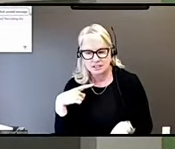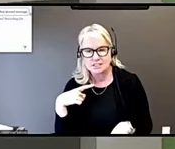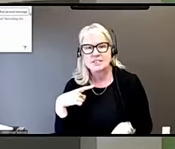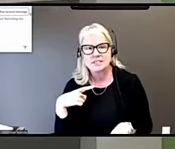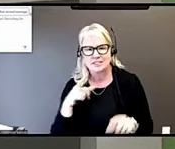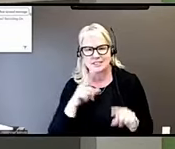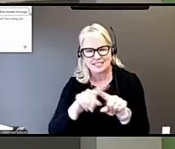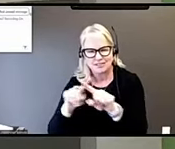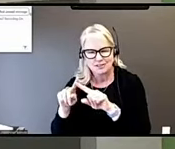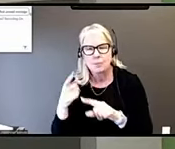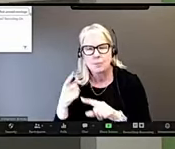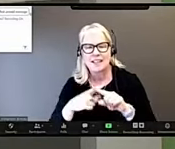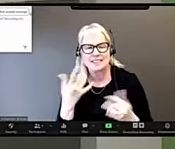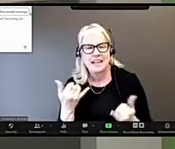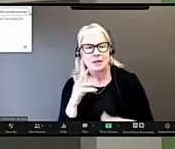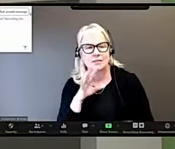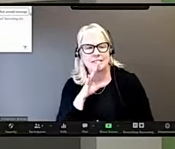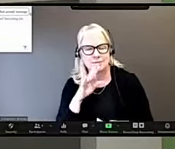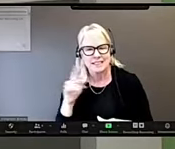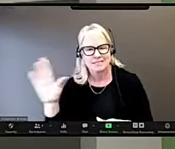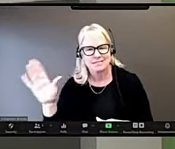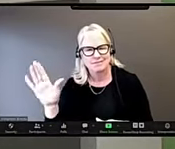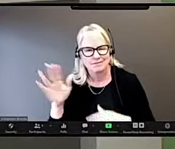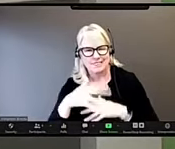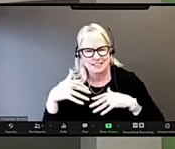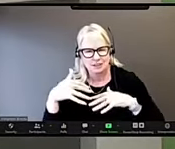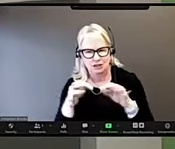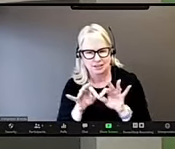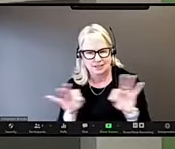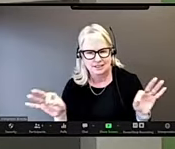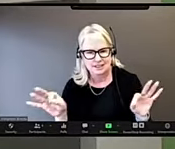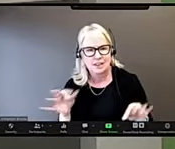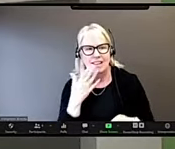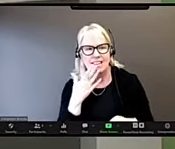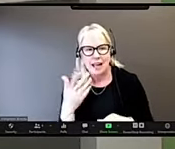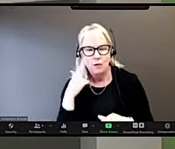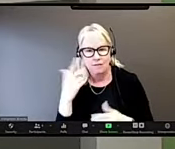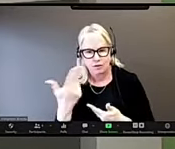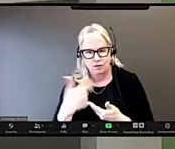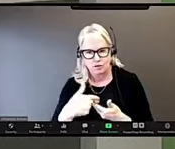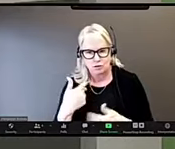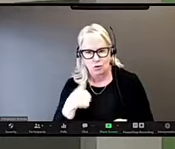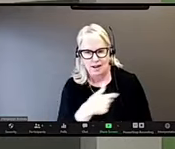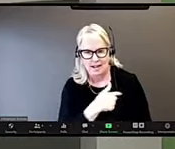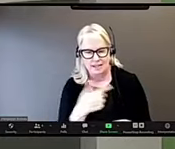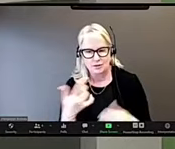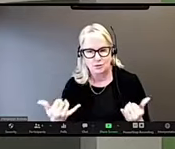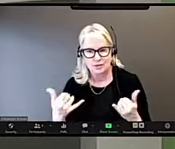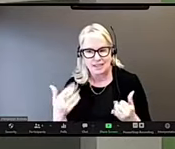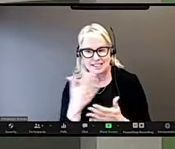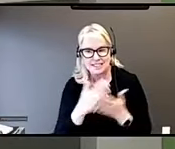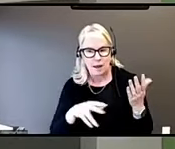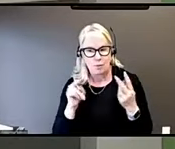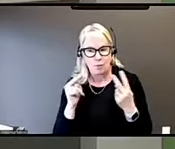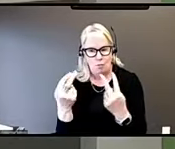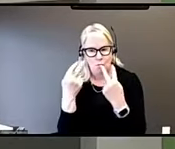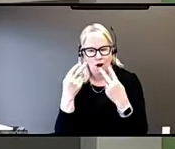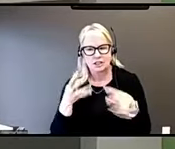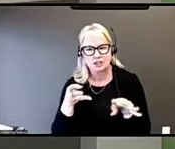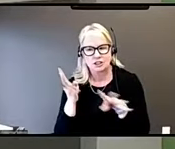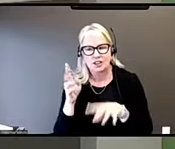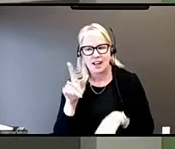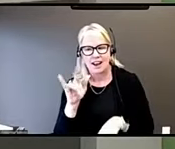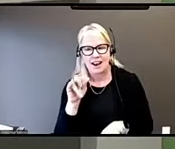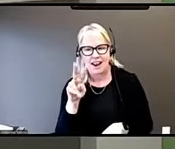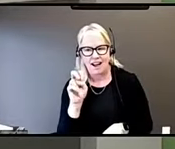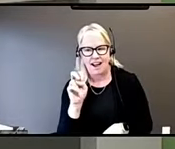and Jalazi. Thank you for joining us. I know folks are perhaps watching us on live stream as well, so I want to thank everybody for